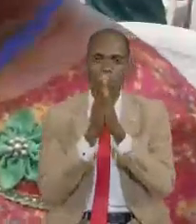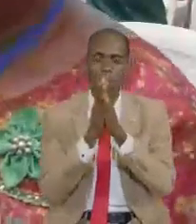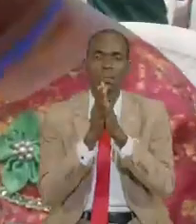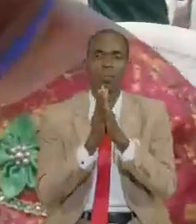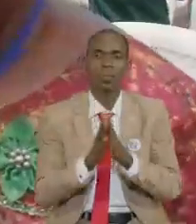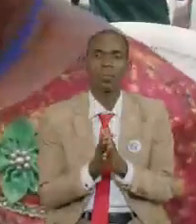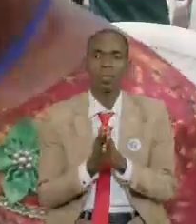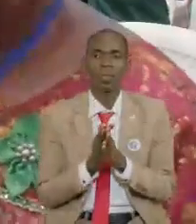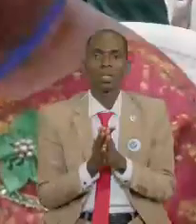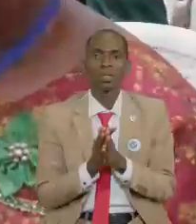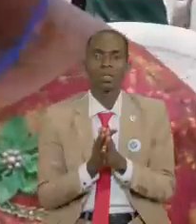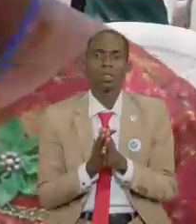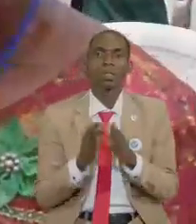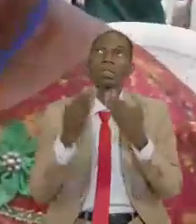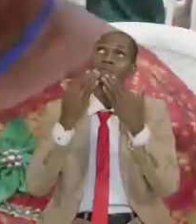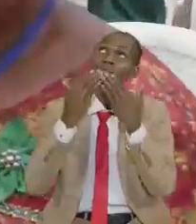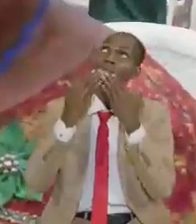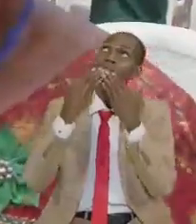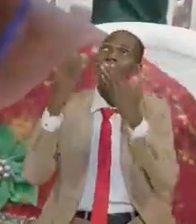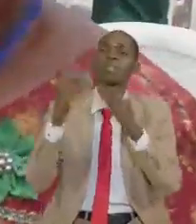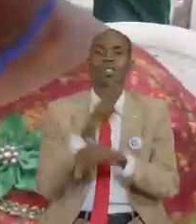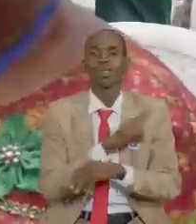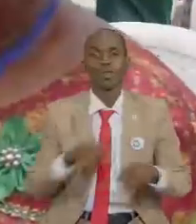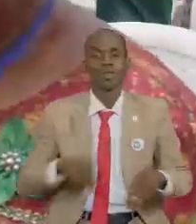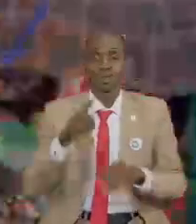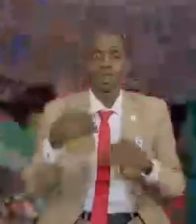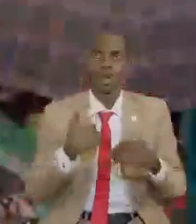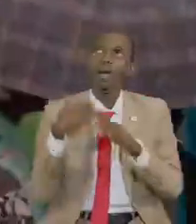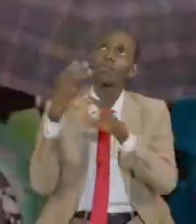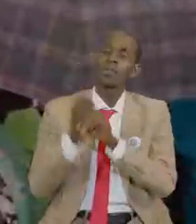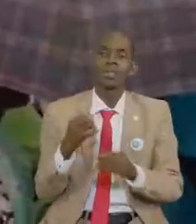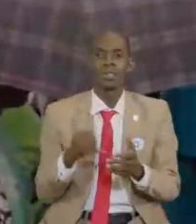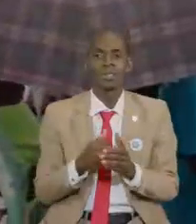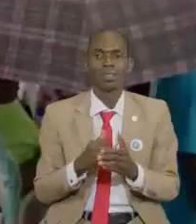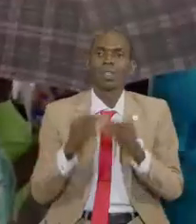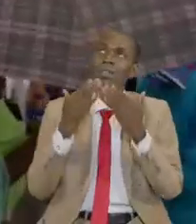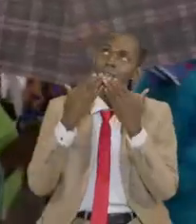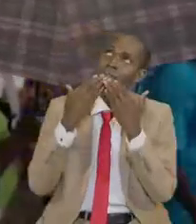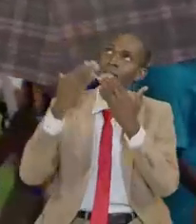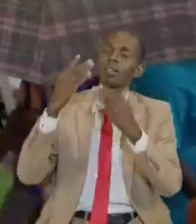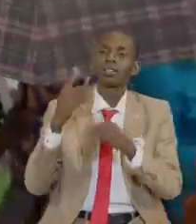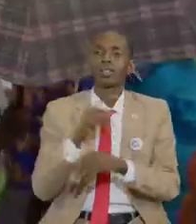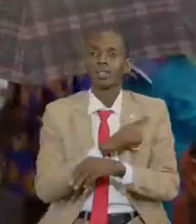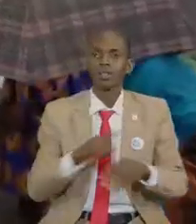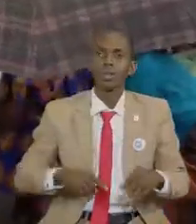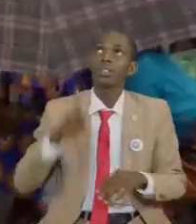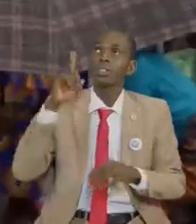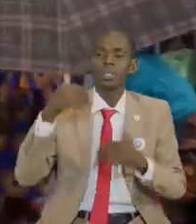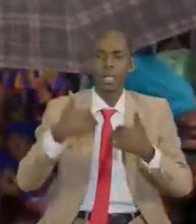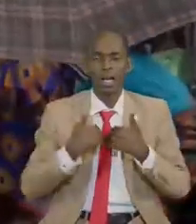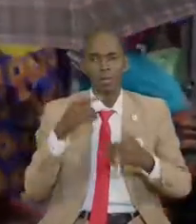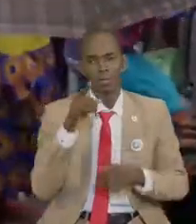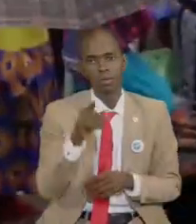Thank the Lord you have him. Thank the Lord he has you. Thank